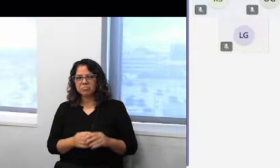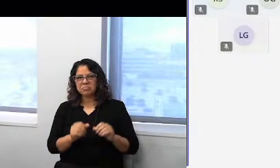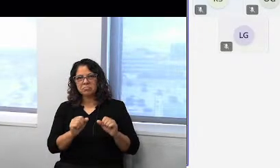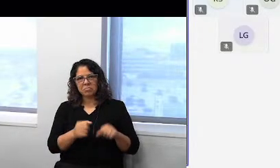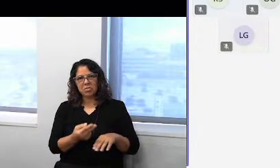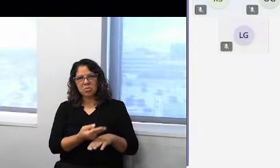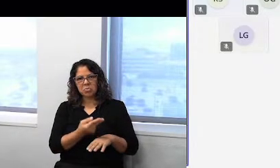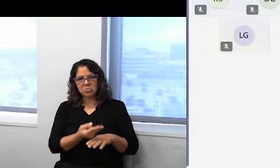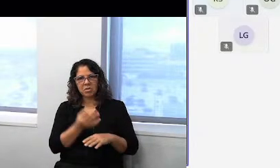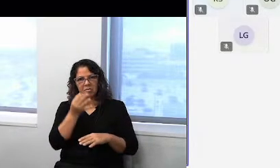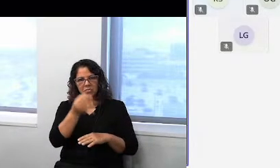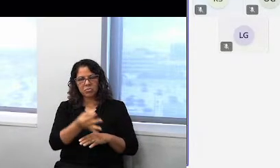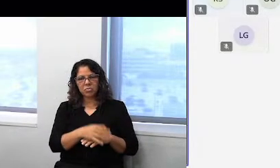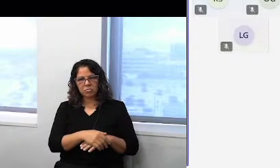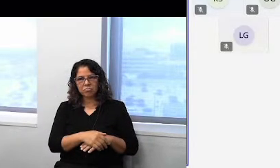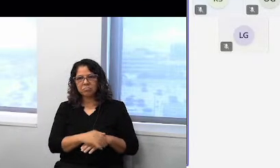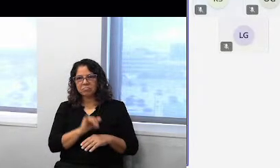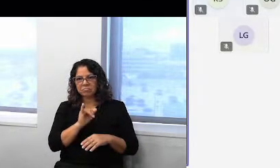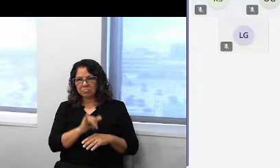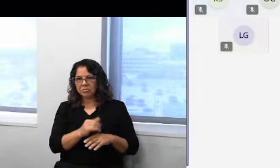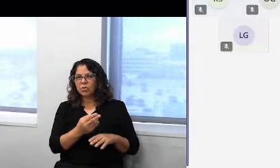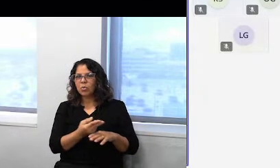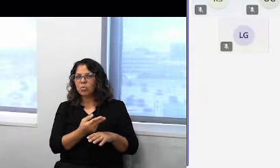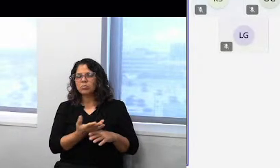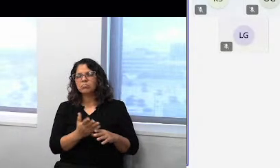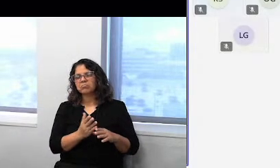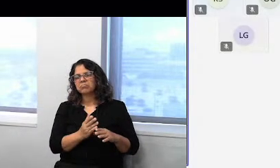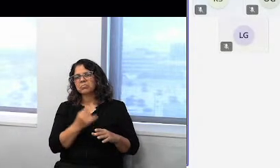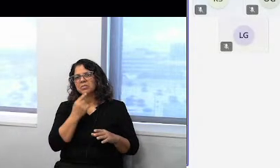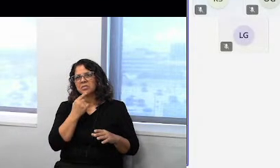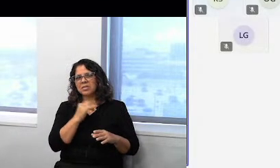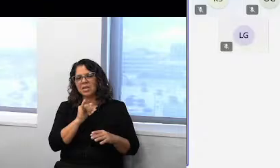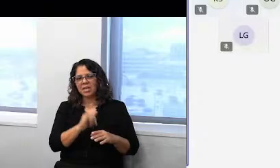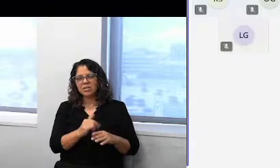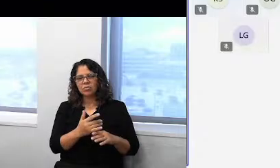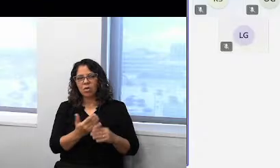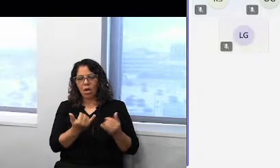in progress a capacity that will represent